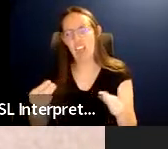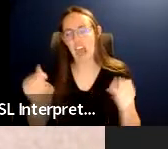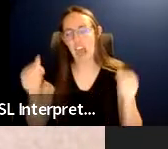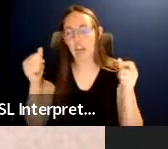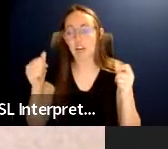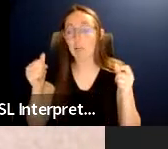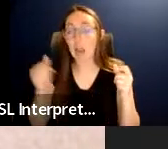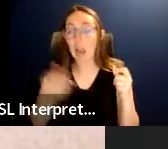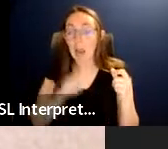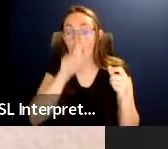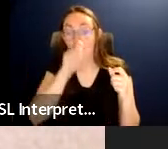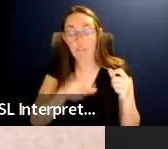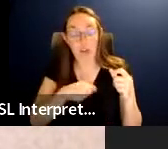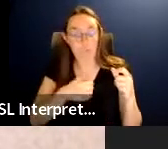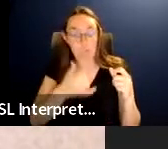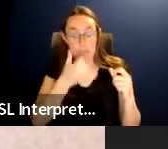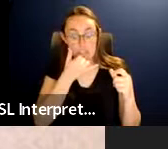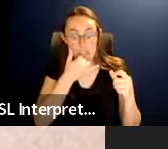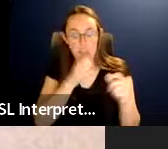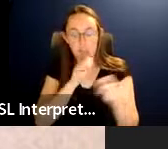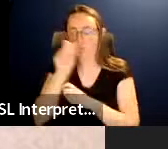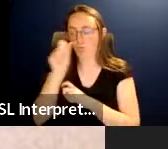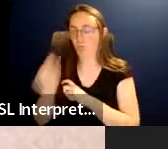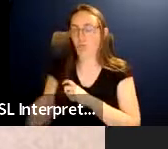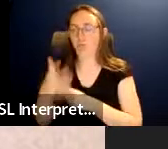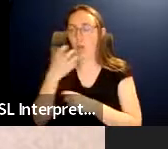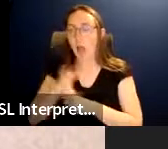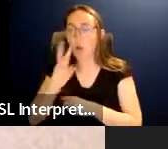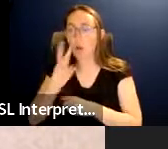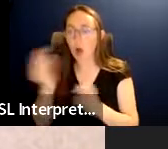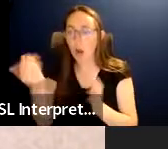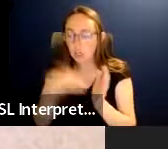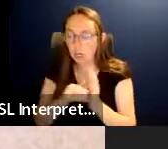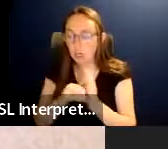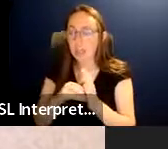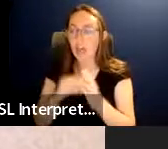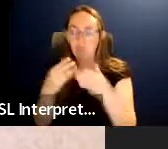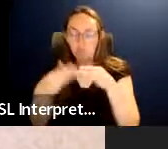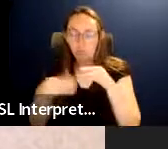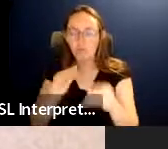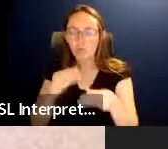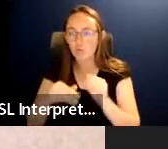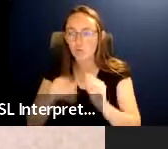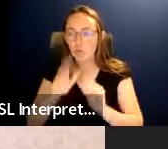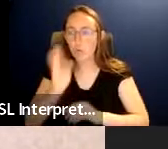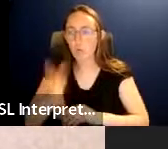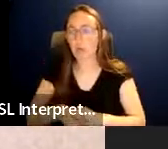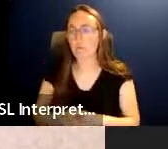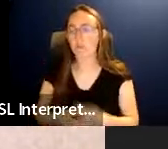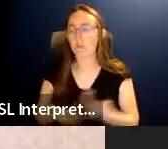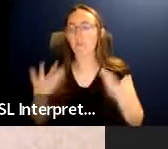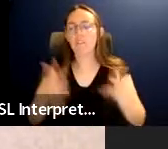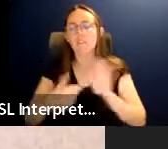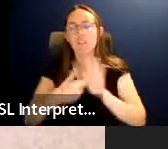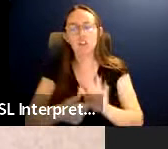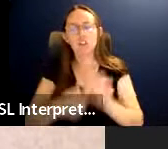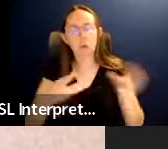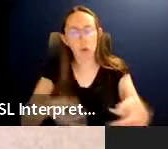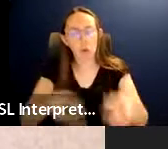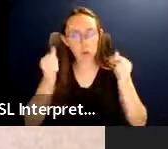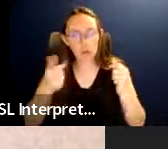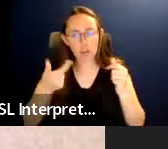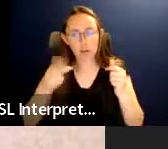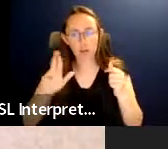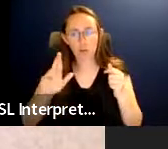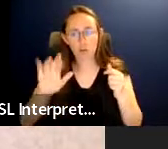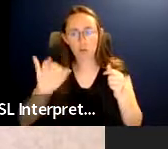make a mistake, I can just throw it back in hot water again. So I've shown you like the quick grip clamp where I've created an interface